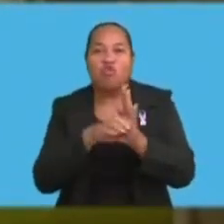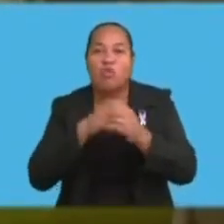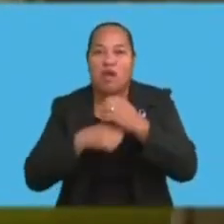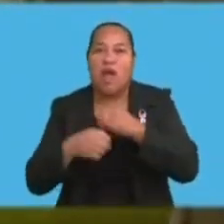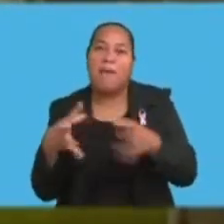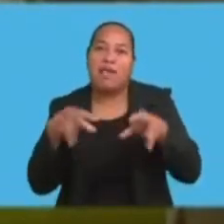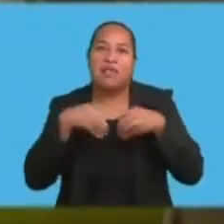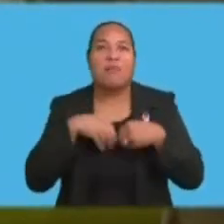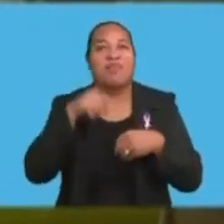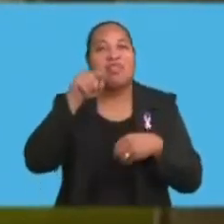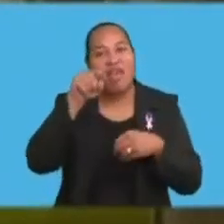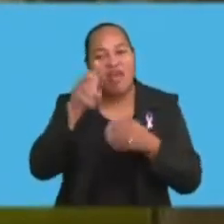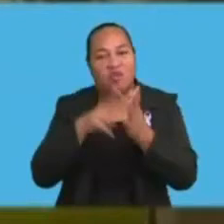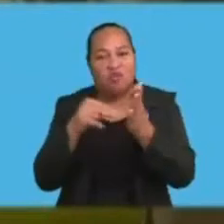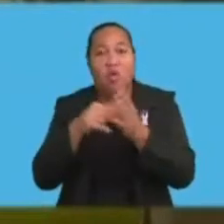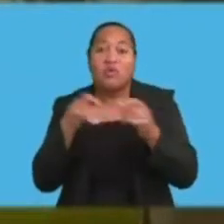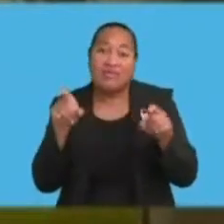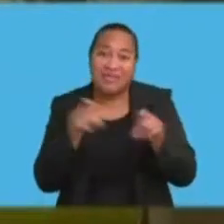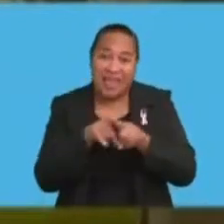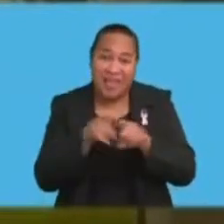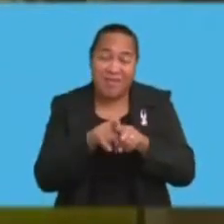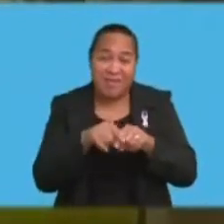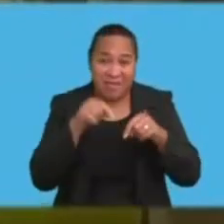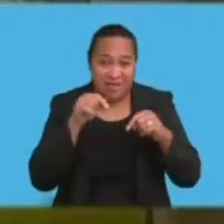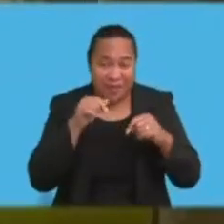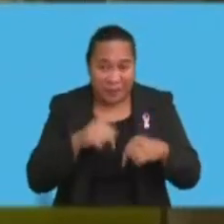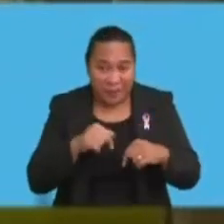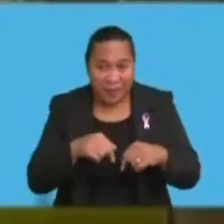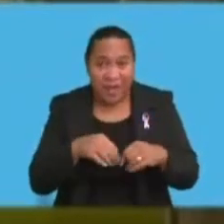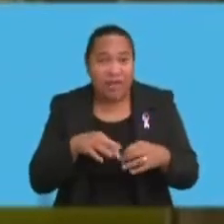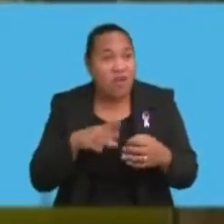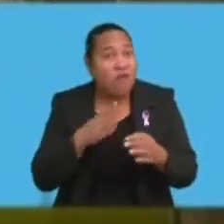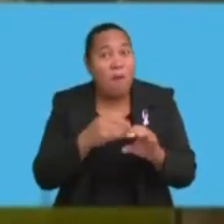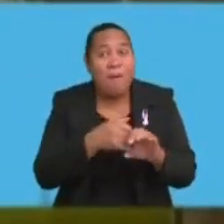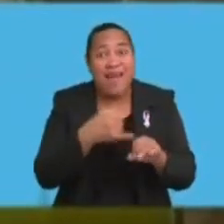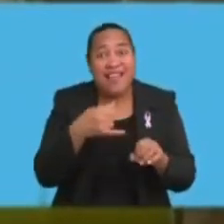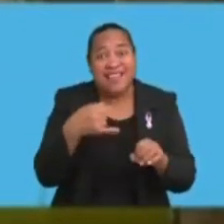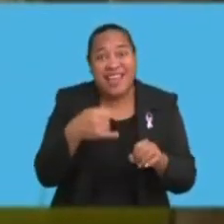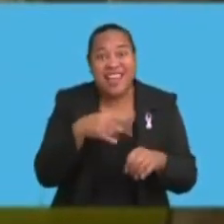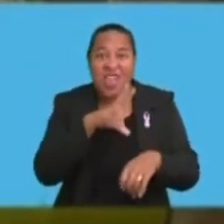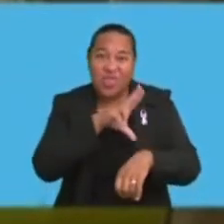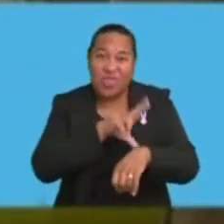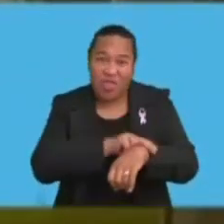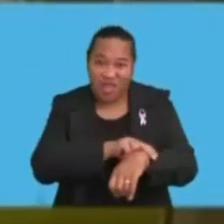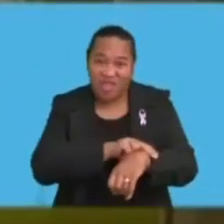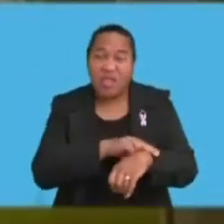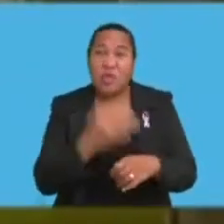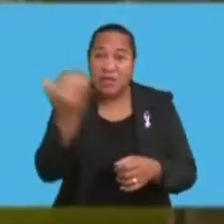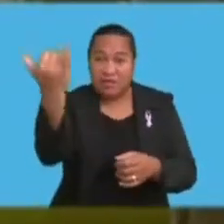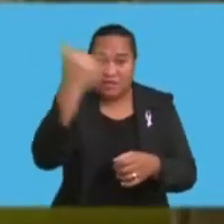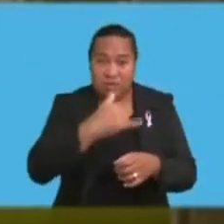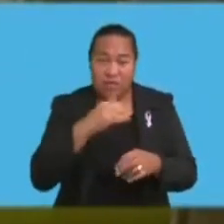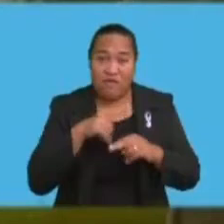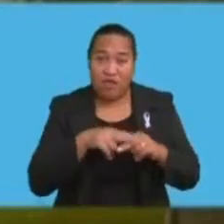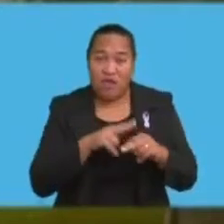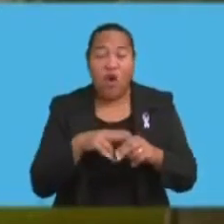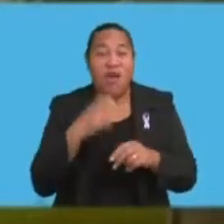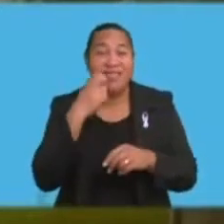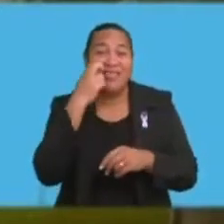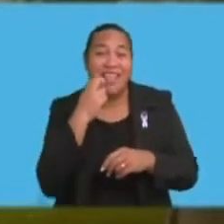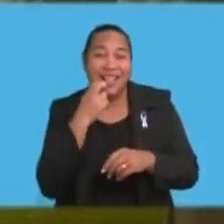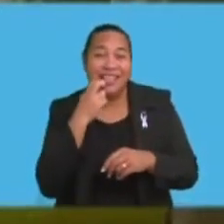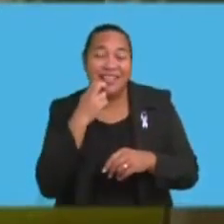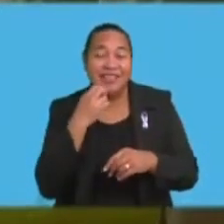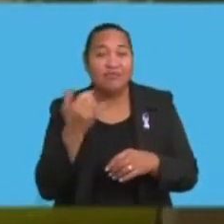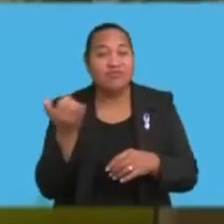there. Similarly, we, for example, require, for medicinal purposes, when doctors come to Fiji, or dentists, if